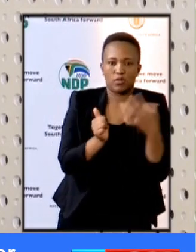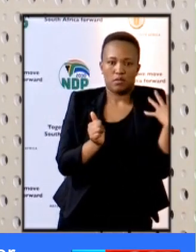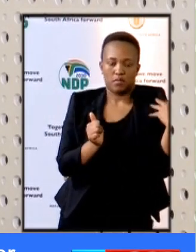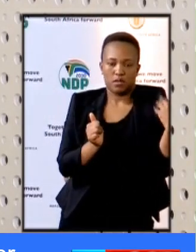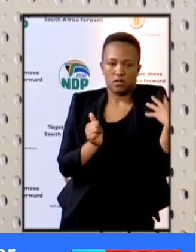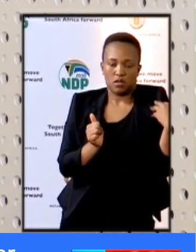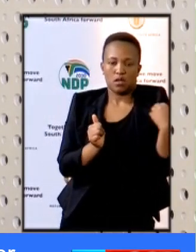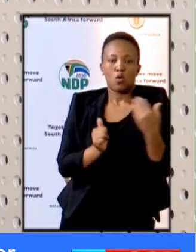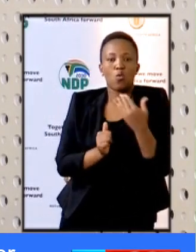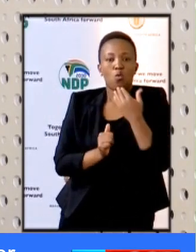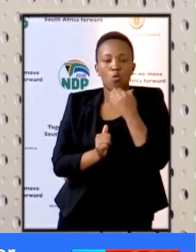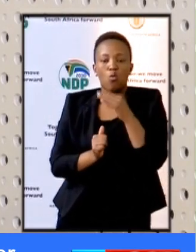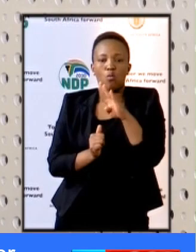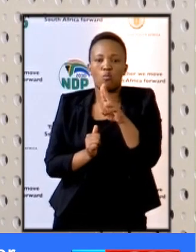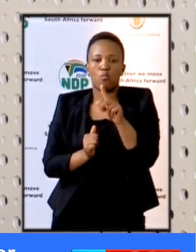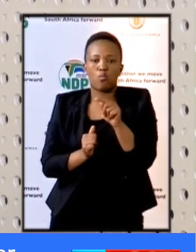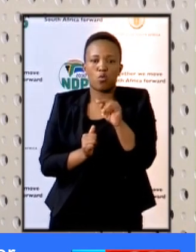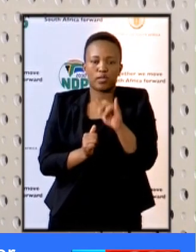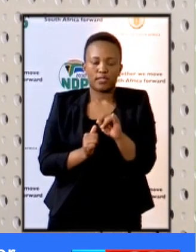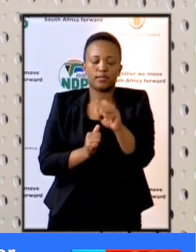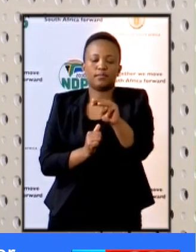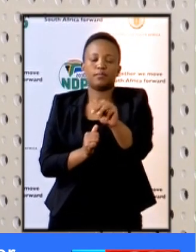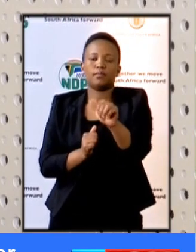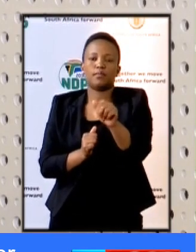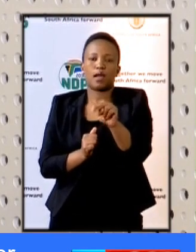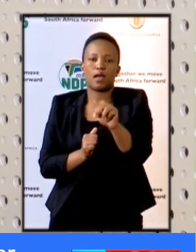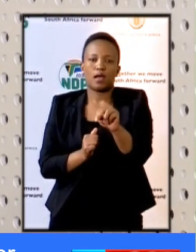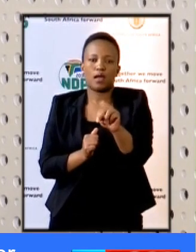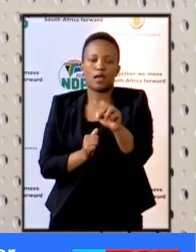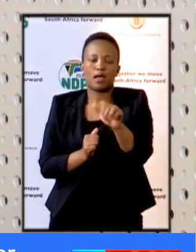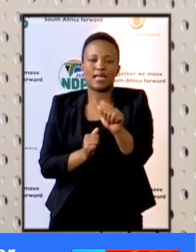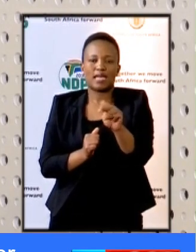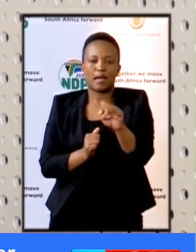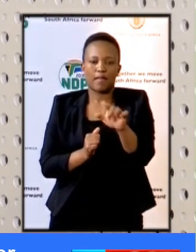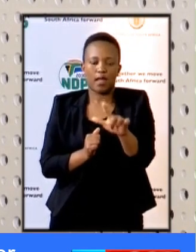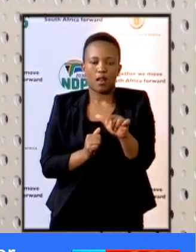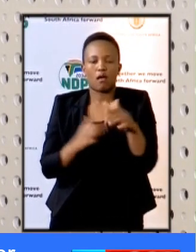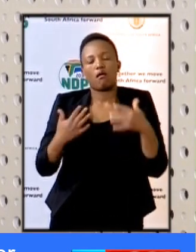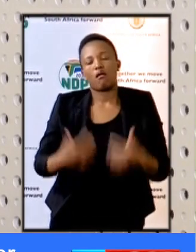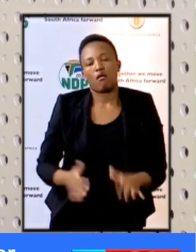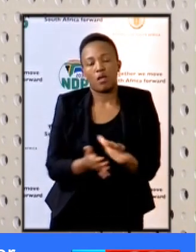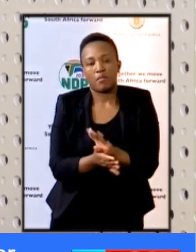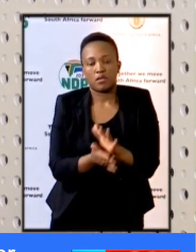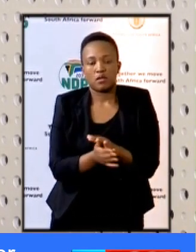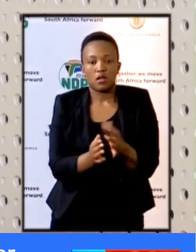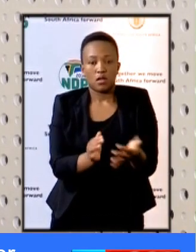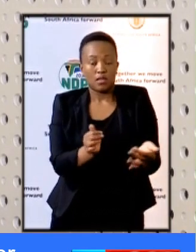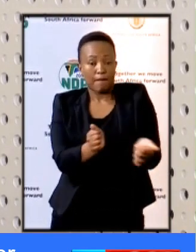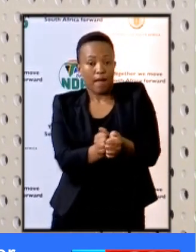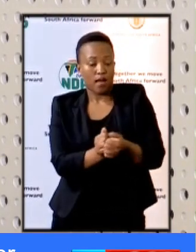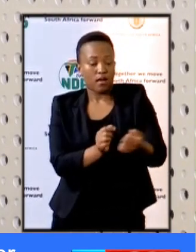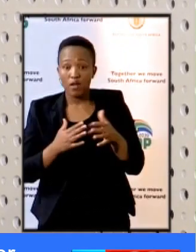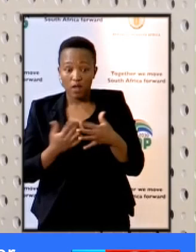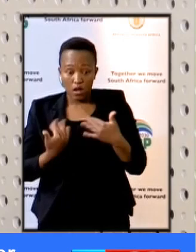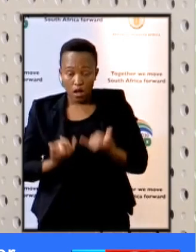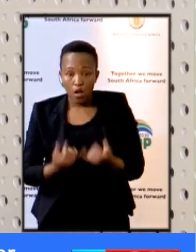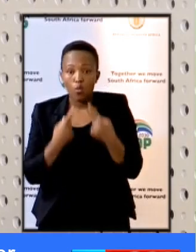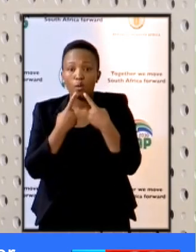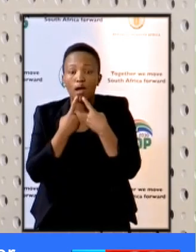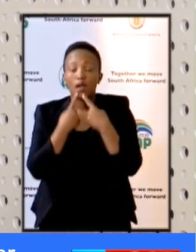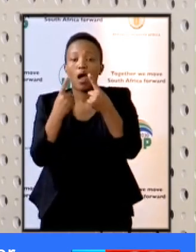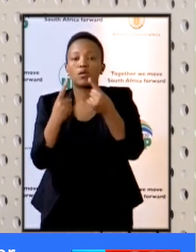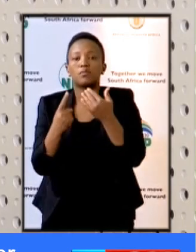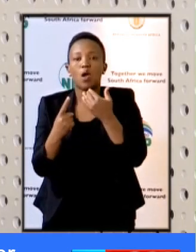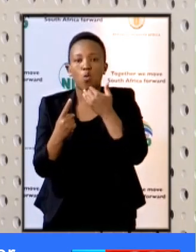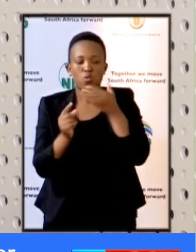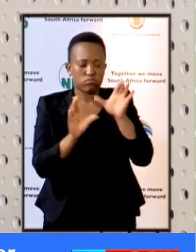Manamela. We pay tribute and appreciate the role of all these stakeholders. I would like to thank all is largely